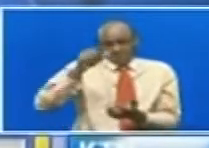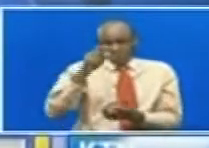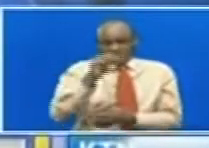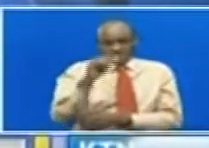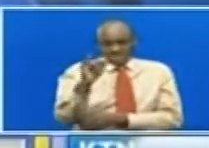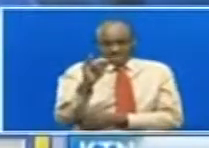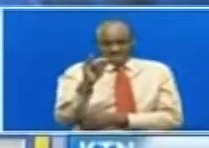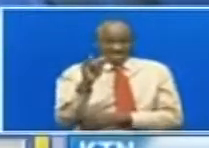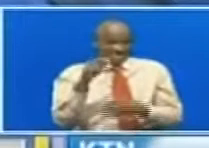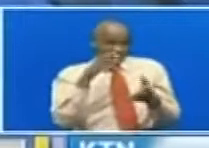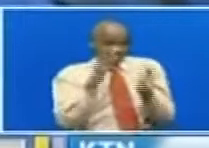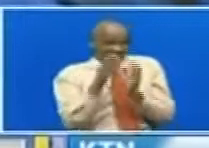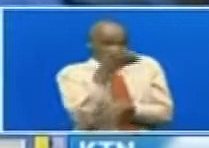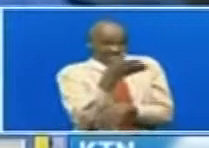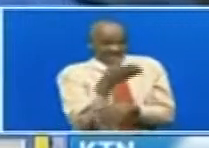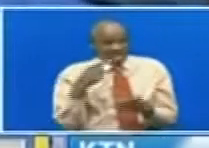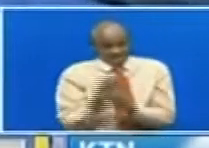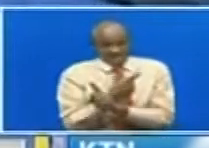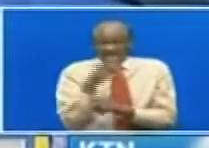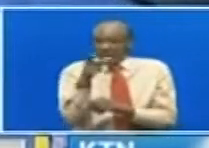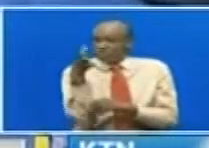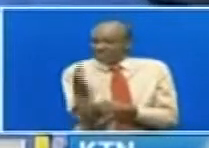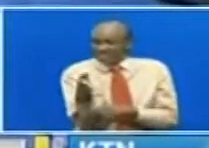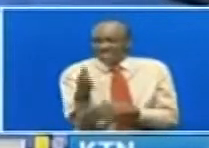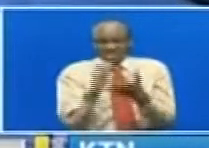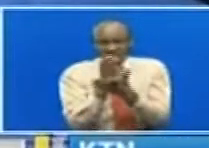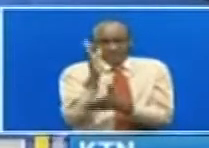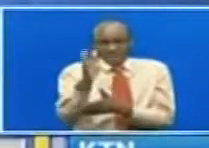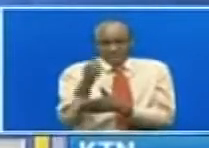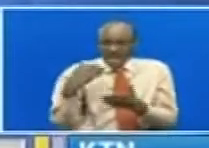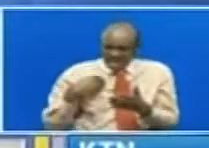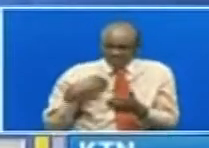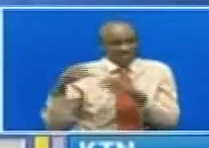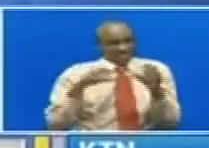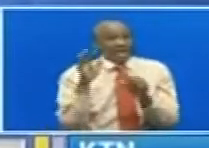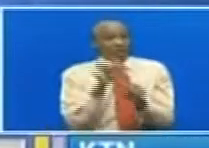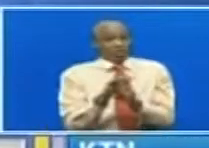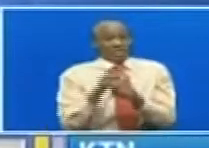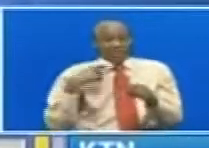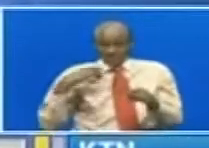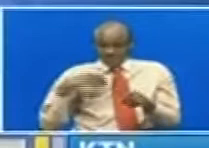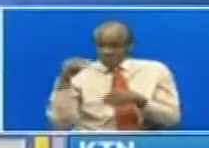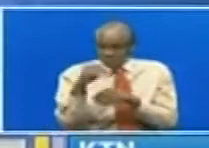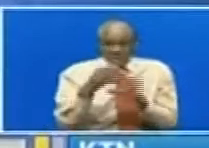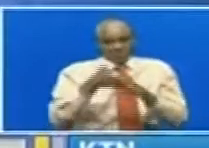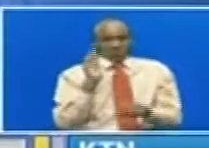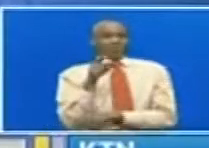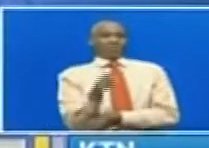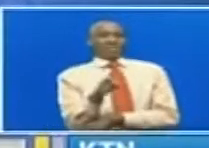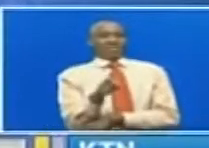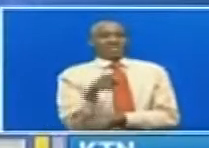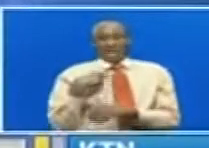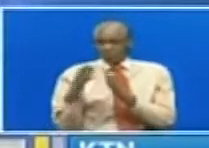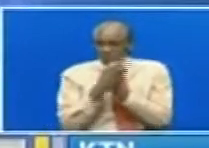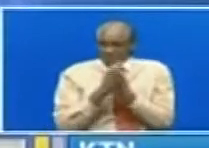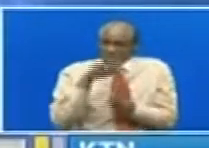in Mauritius. As a result, the company's shares have taken a beating as investors run away from the company. But as Adley